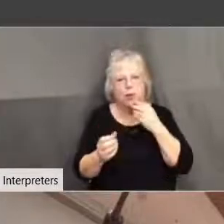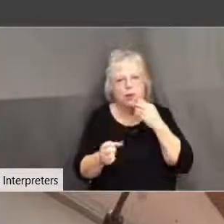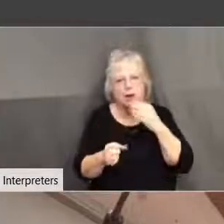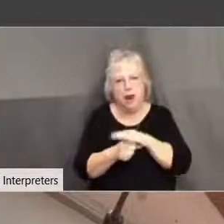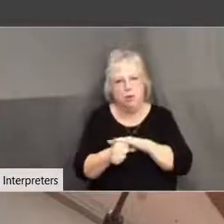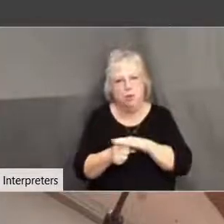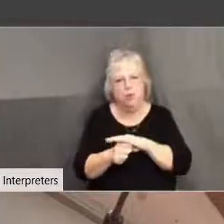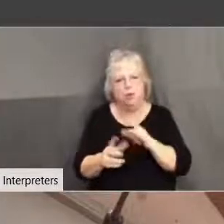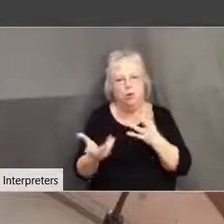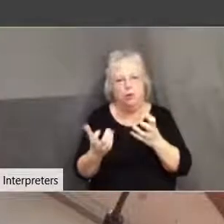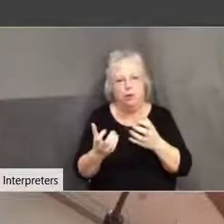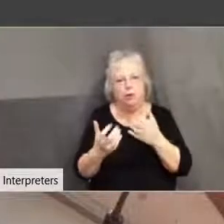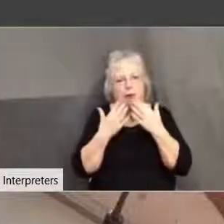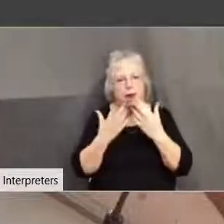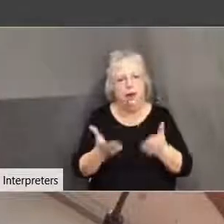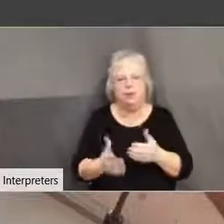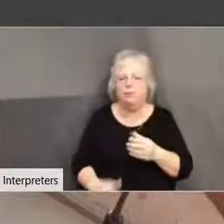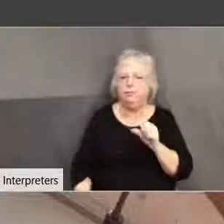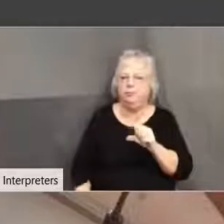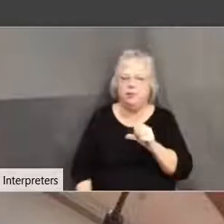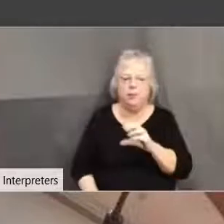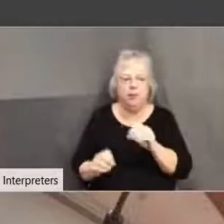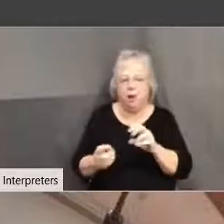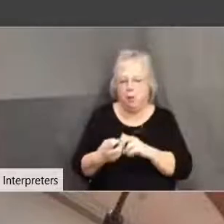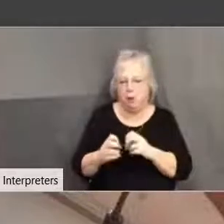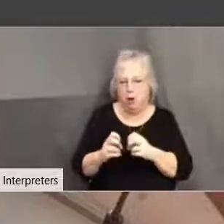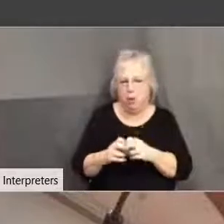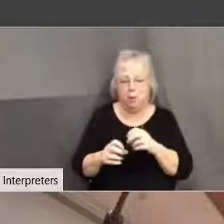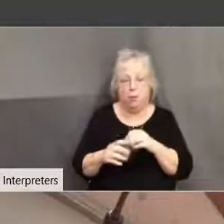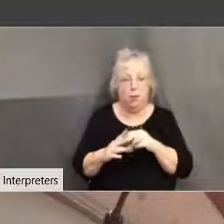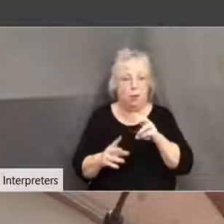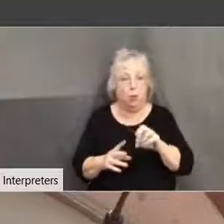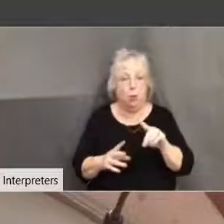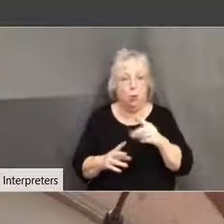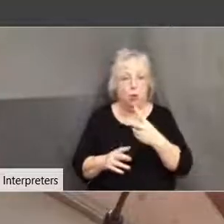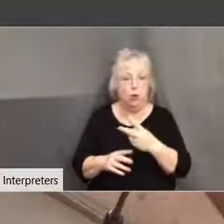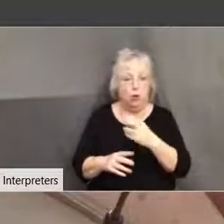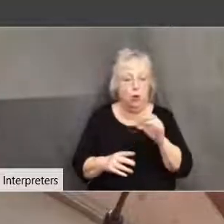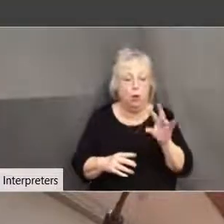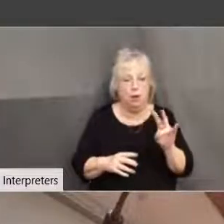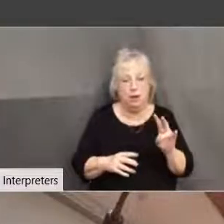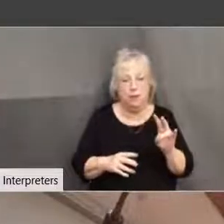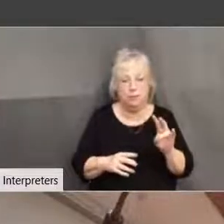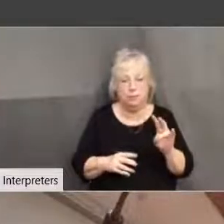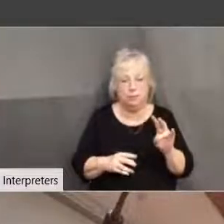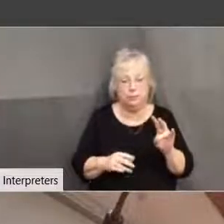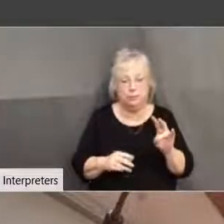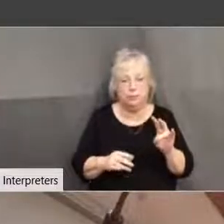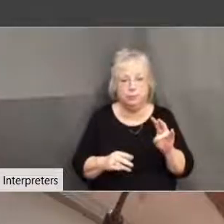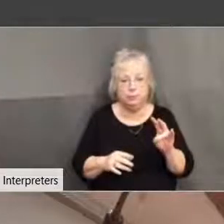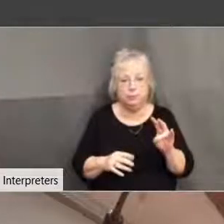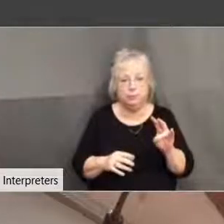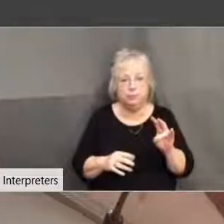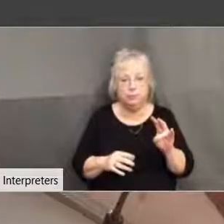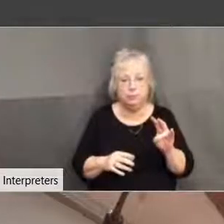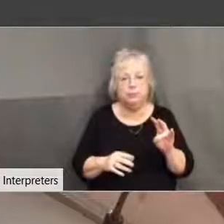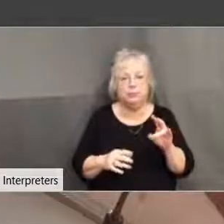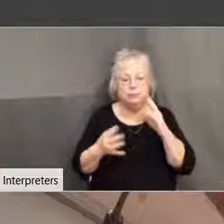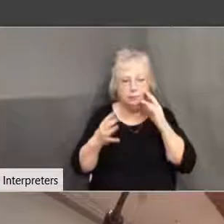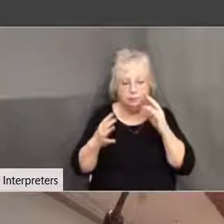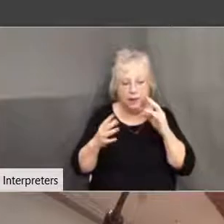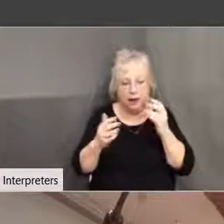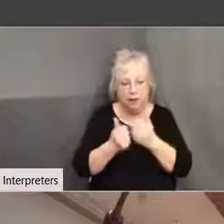Thank you. No problem. Those in wards 2 and 7, all the things with wards 2 and 7 definitely have been